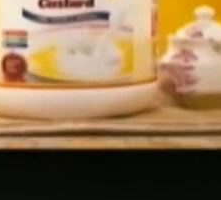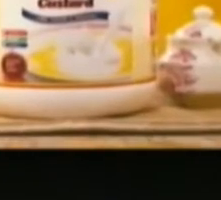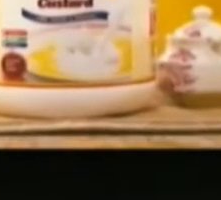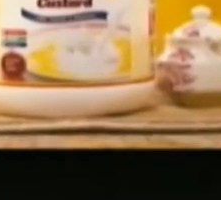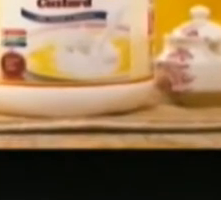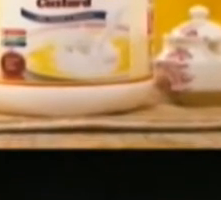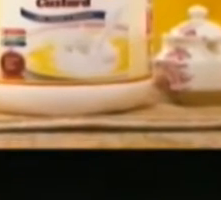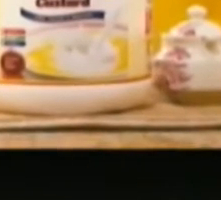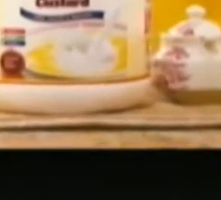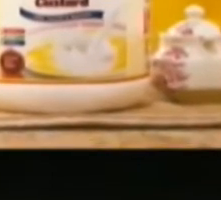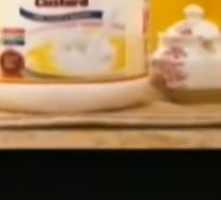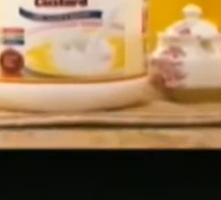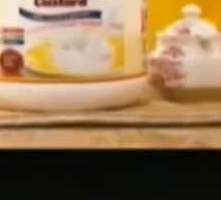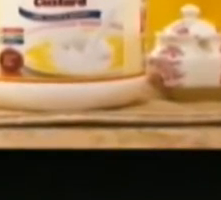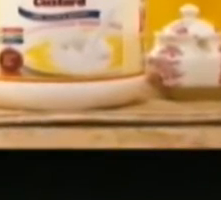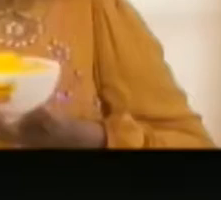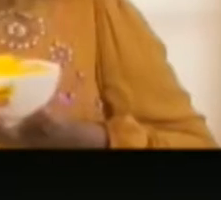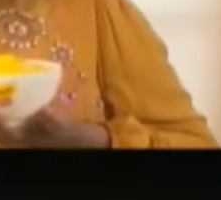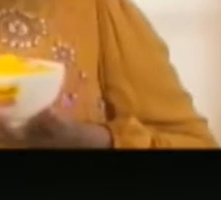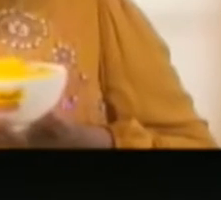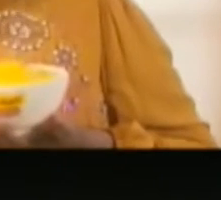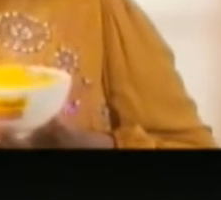Good thing, good I beg. I no go lie.